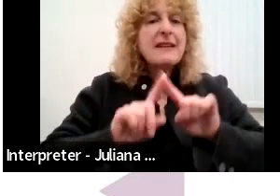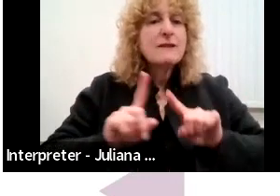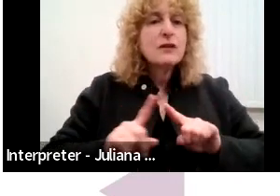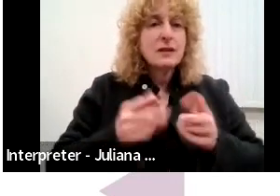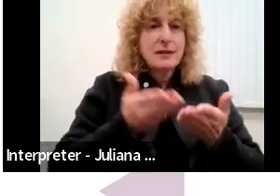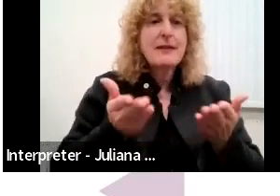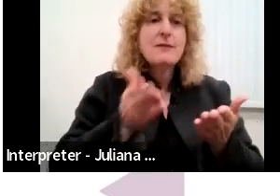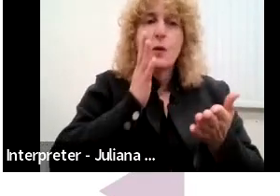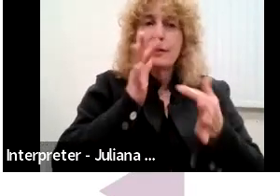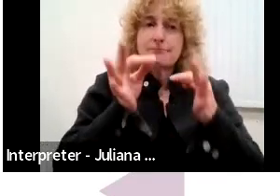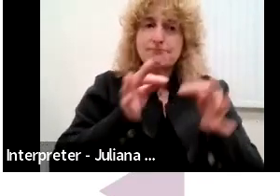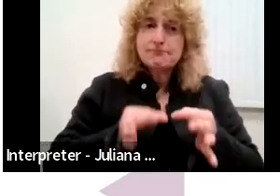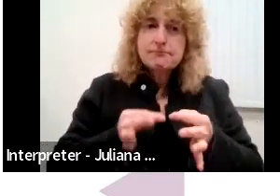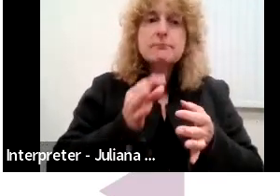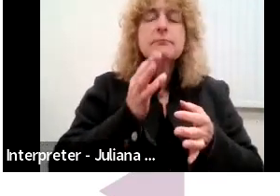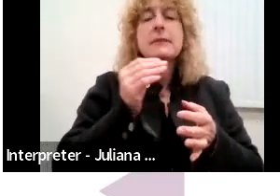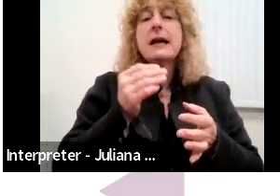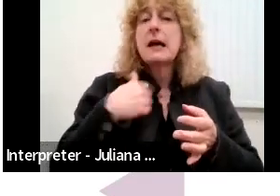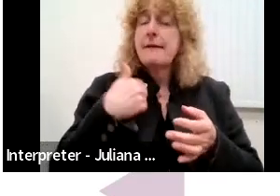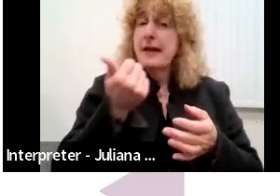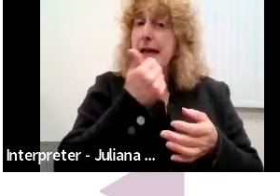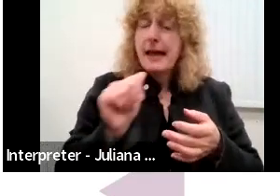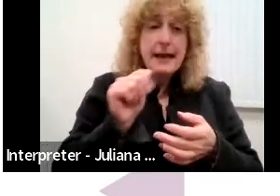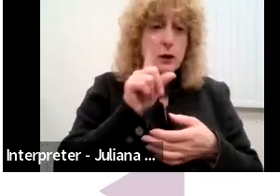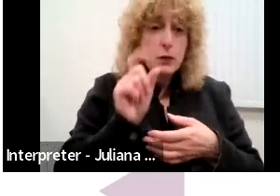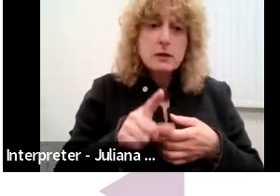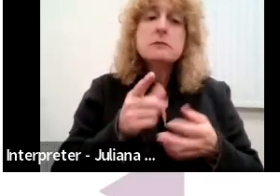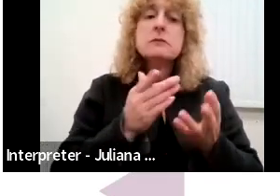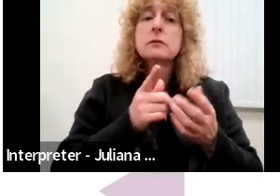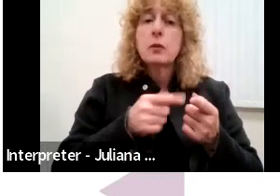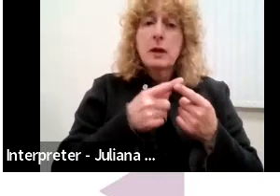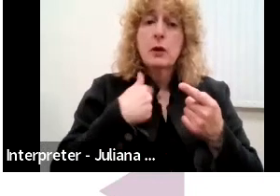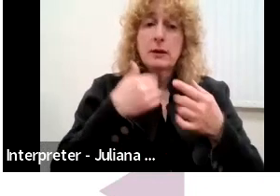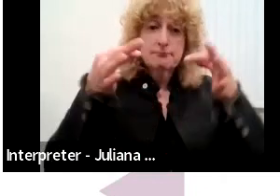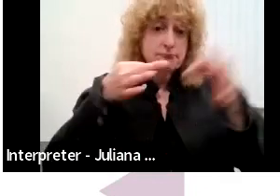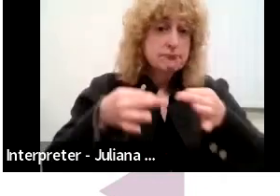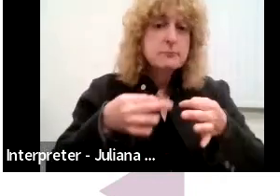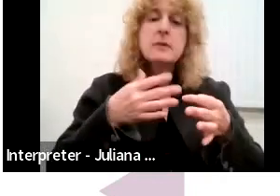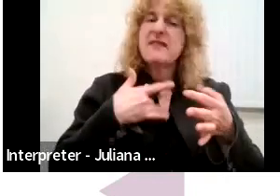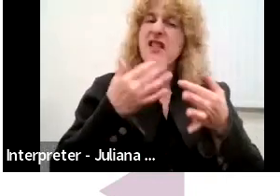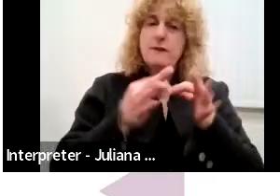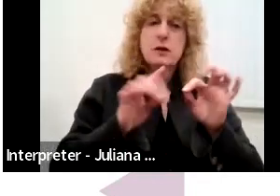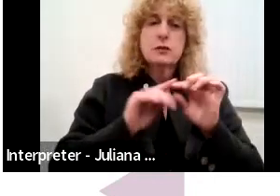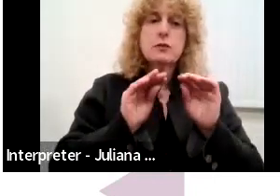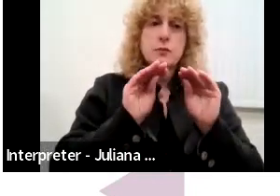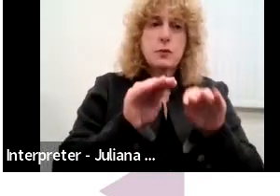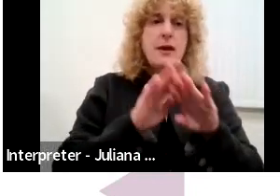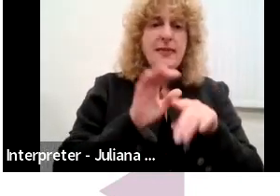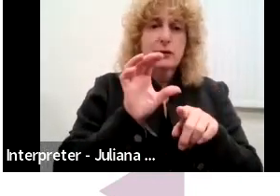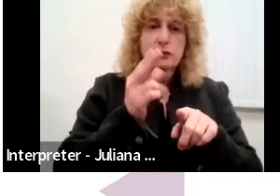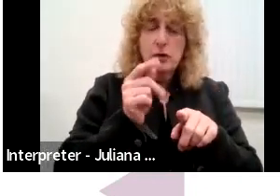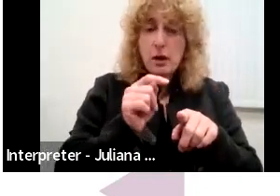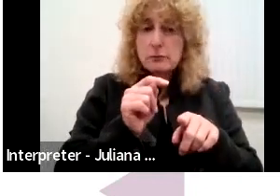over. And then if you have any questions throughout us going over these devices, feel free to put them in the chat or unmute to ask the